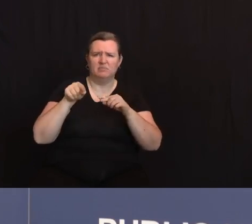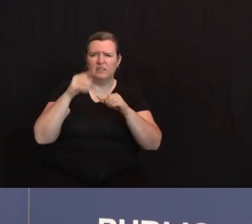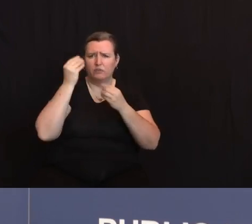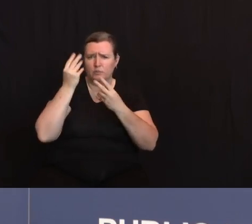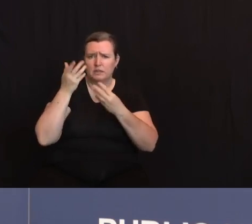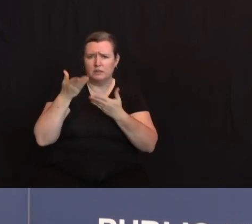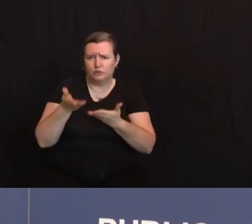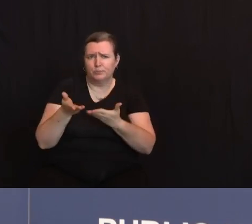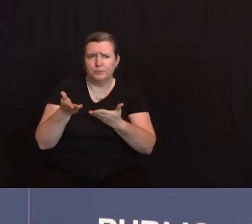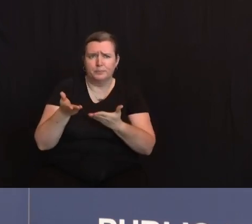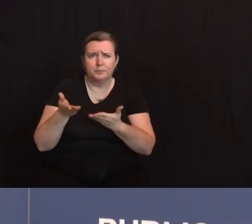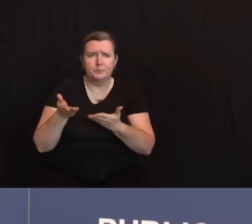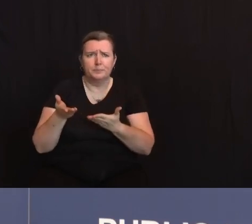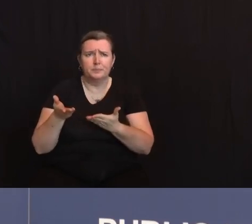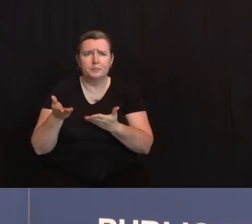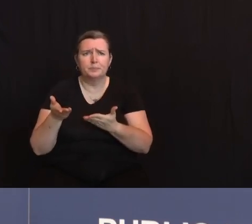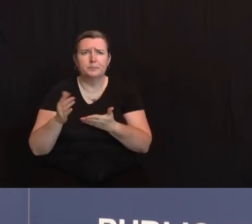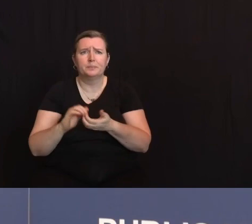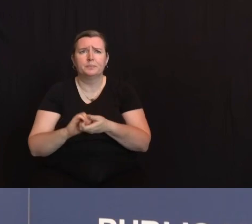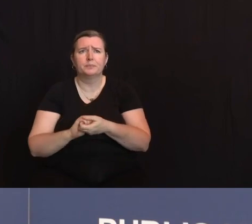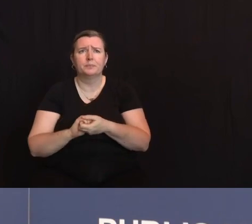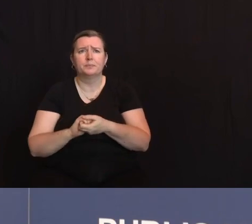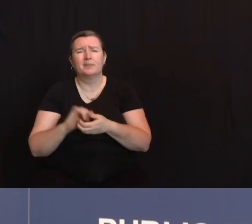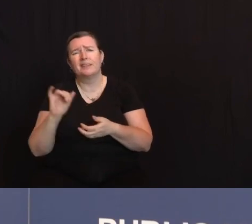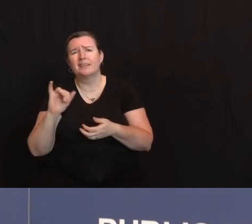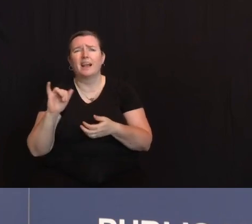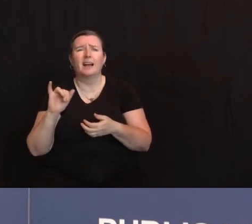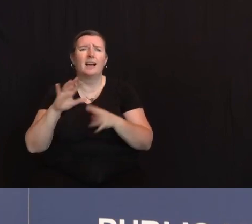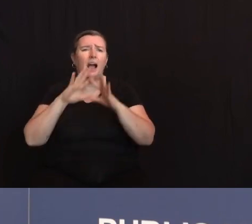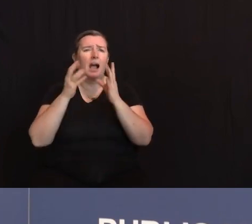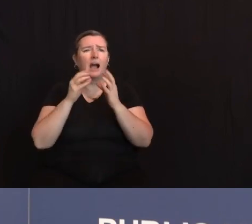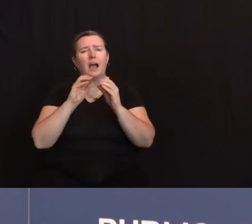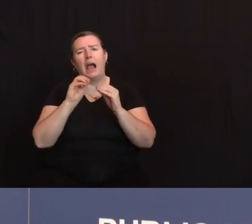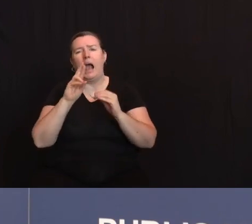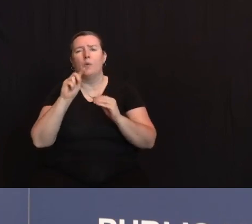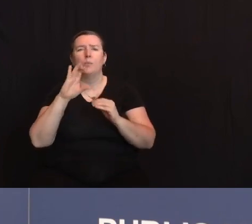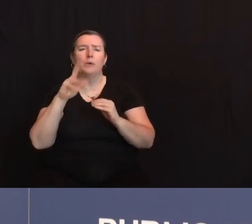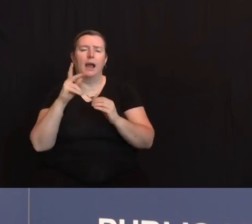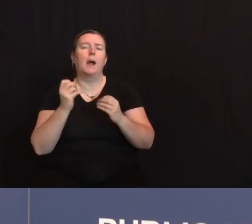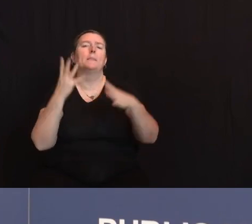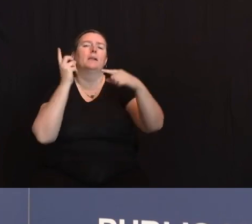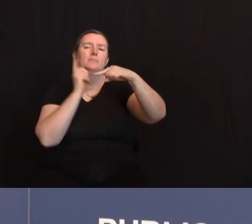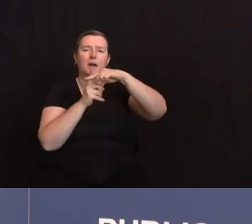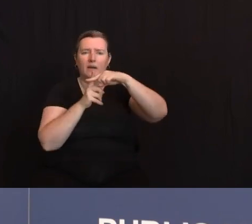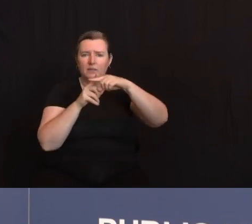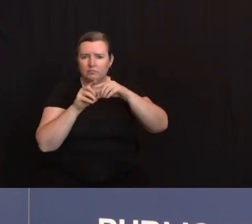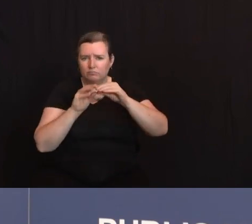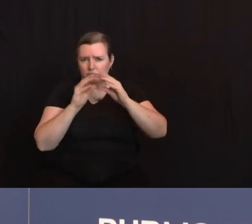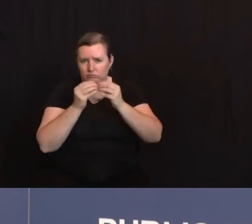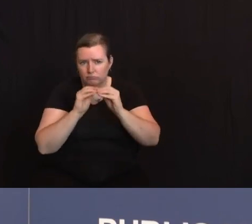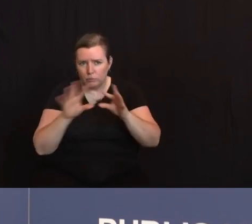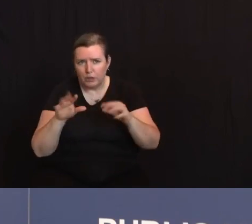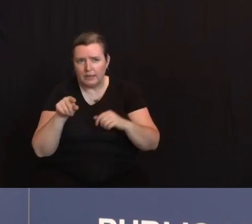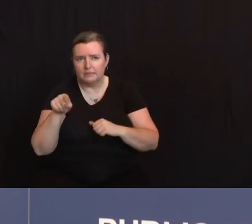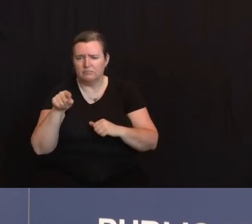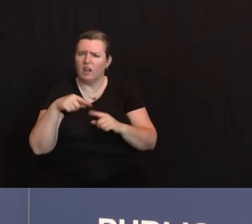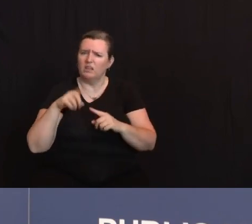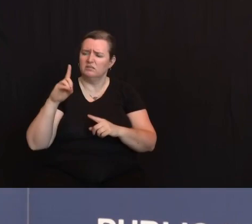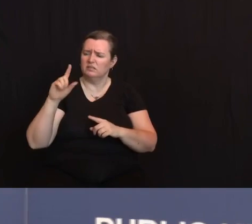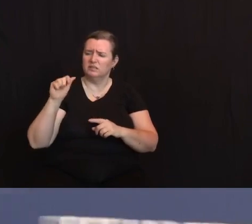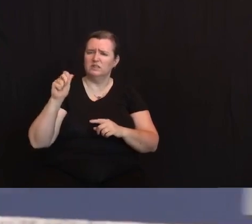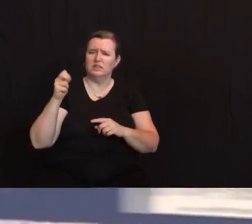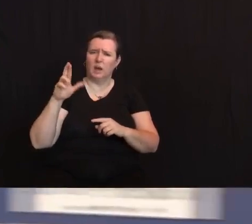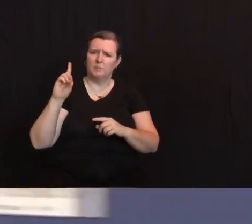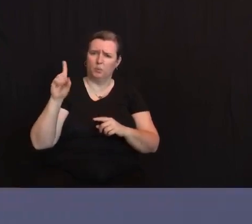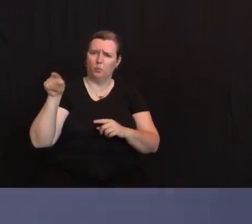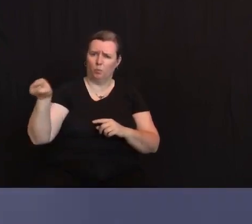the facilities that have outbreaks, including how many cases are associated with each of those facilities. So that's already on our dashboard at this time. Maybe you can